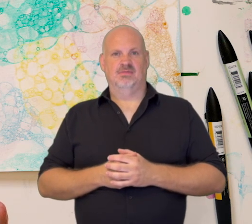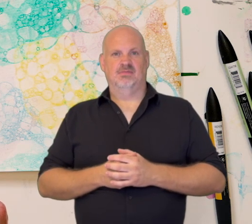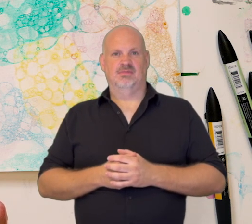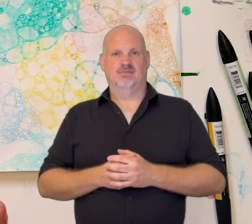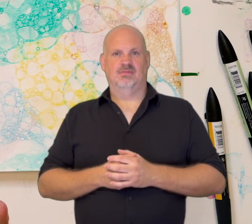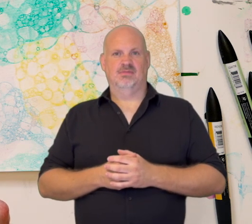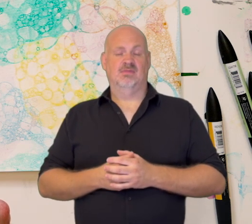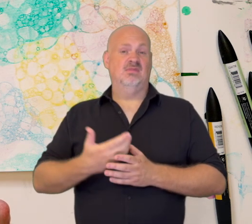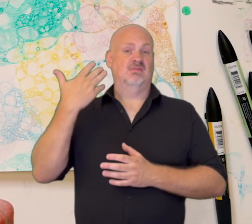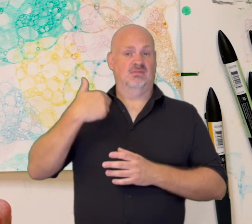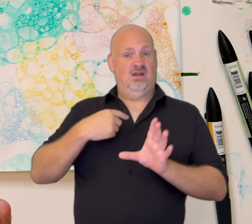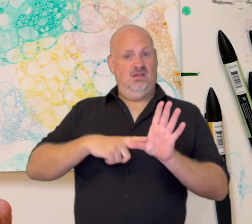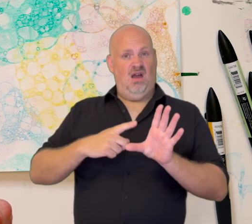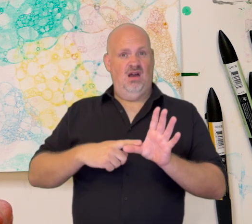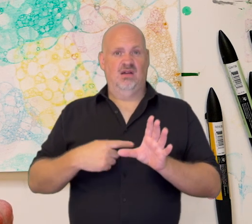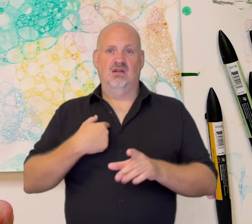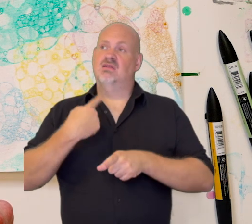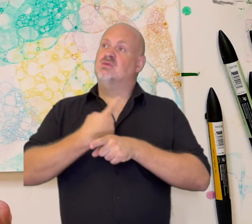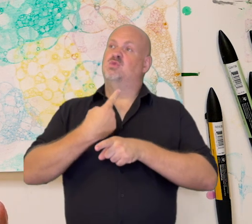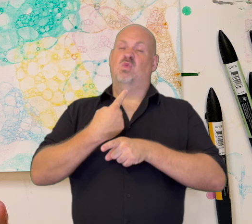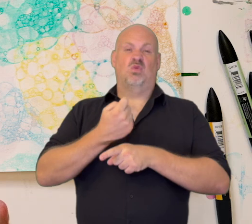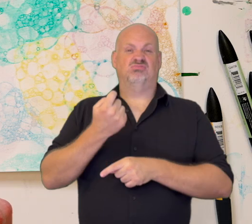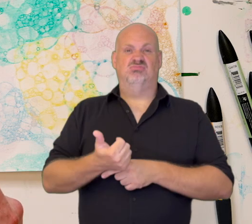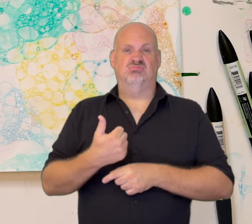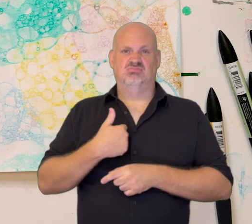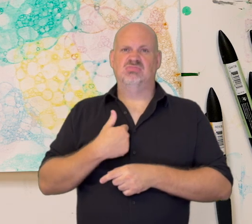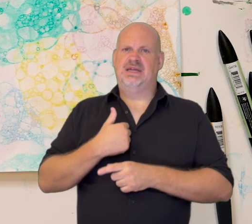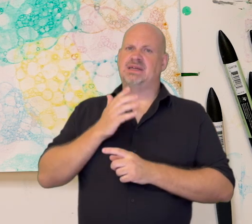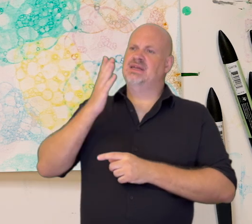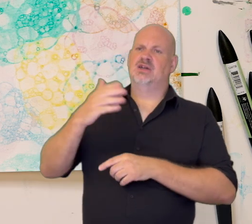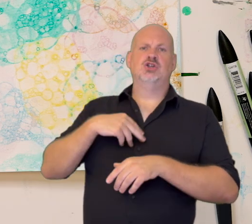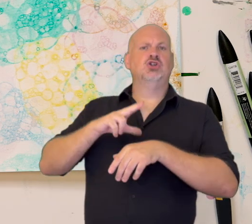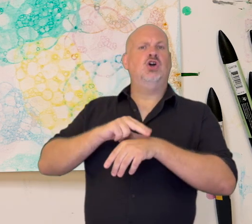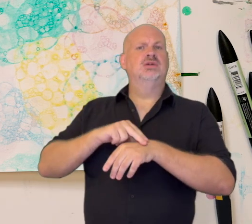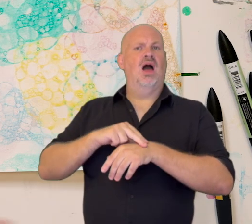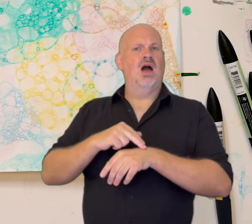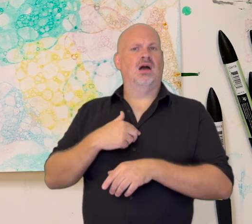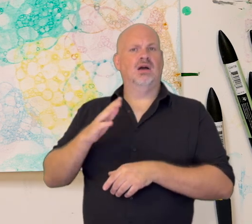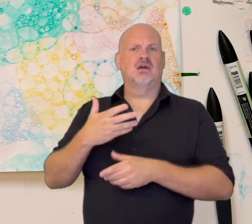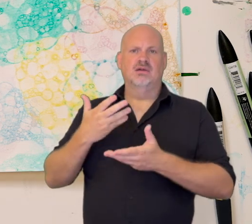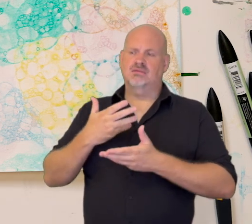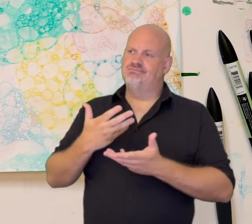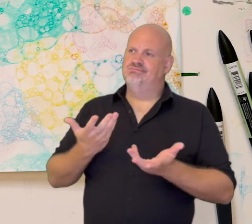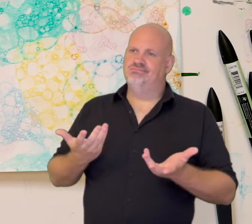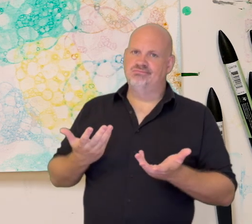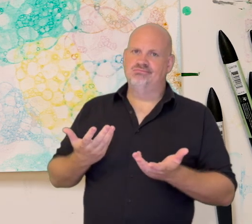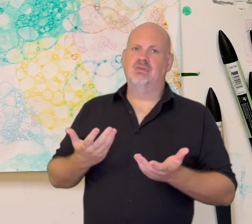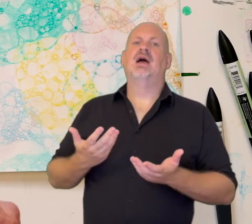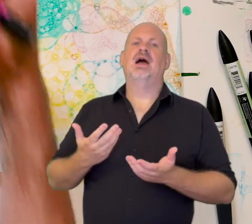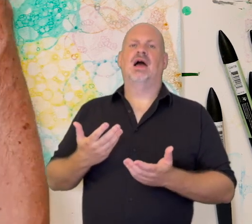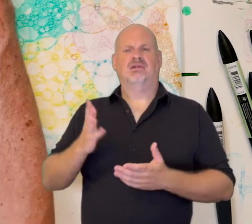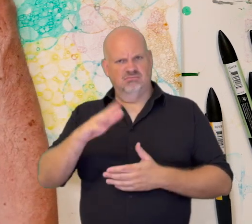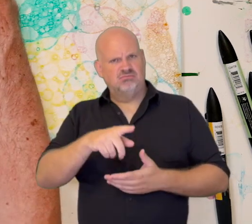When I was younger and I didn't talk much, I remember once I went to see a doctor about it, and he asked me to draw something